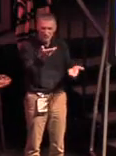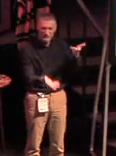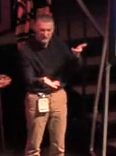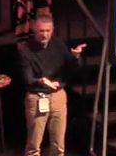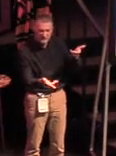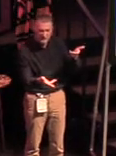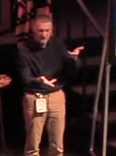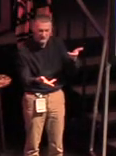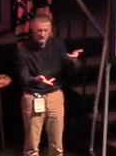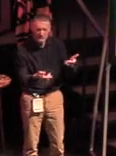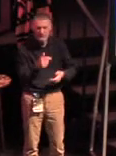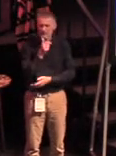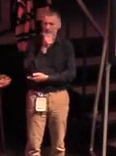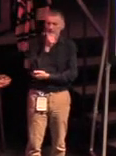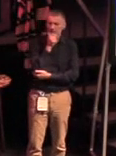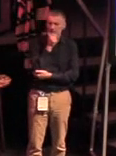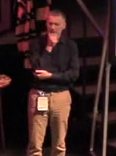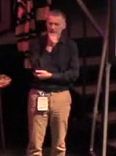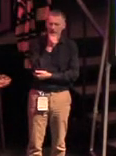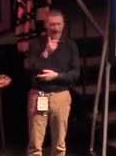to that by developing a consultancy arm.